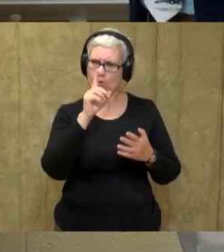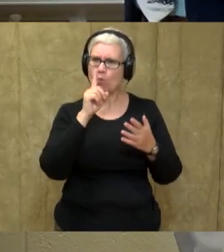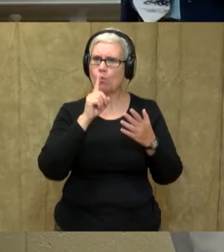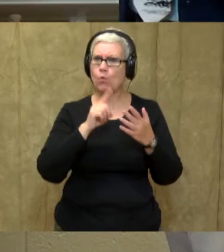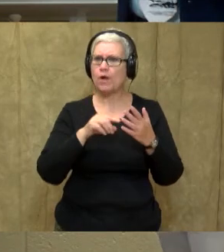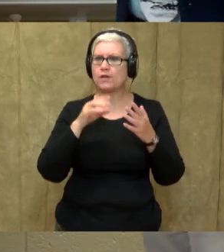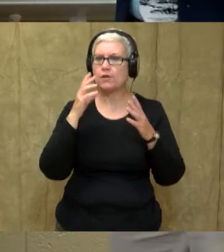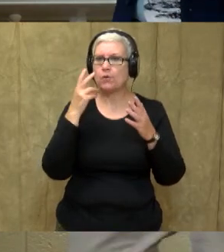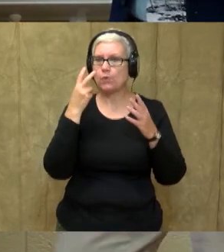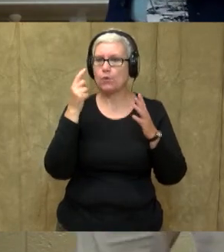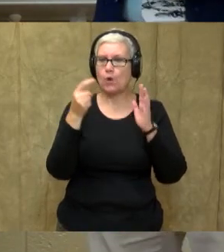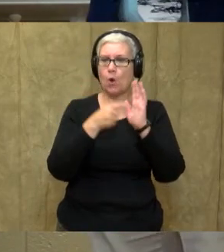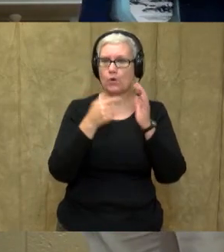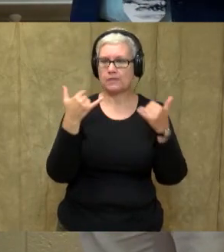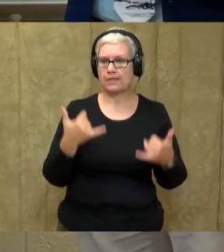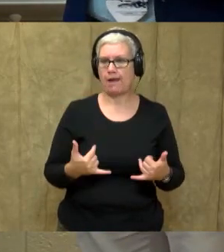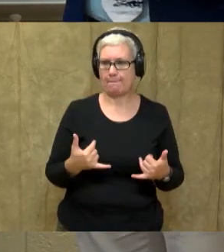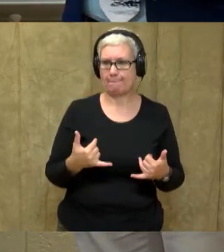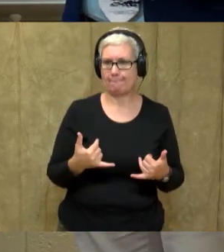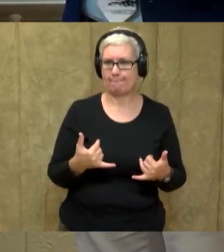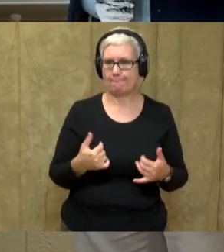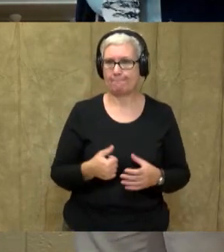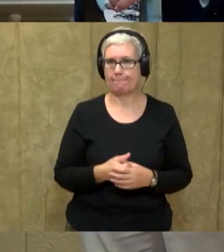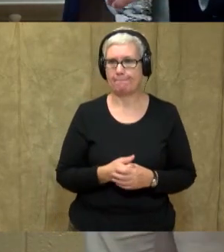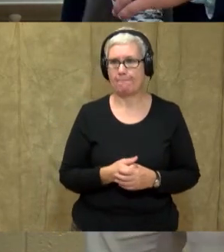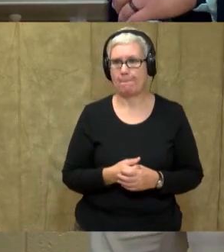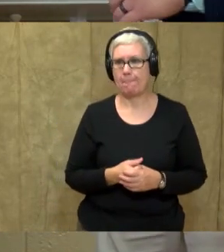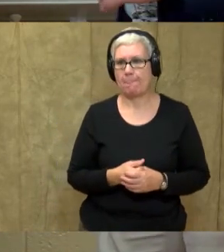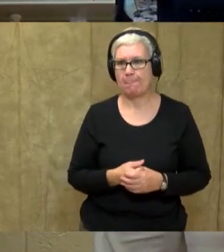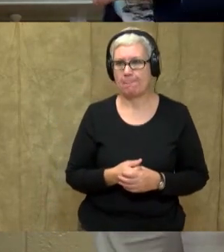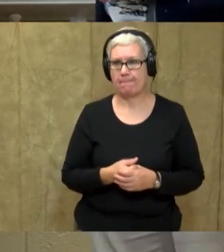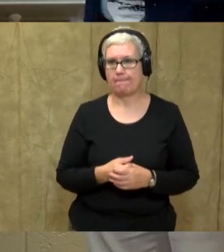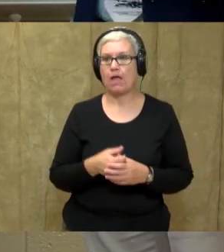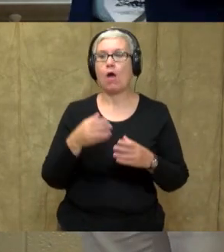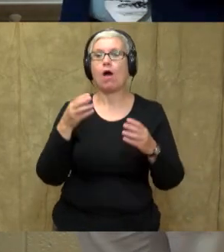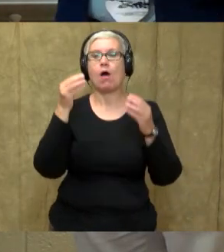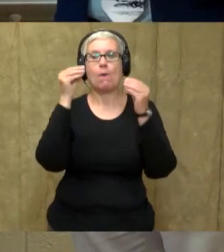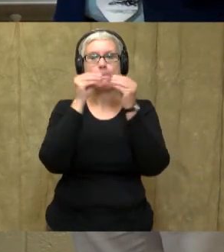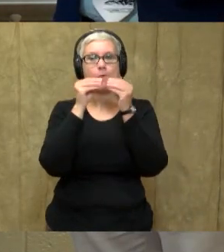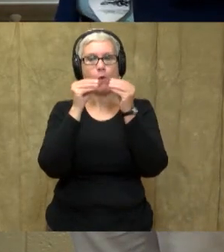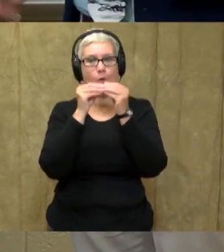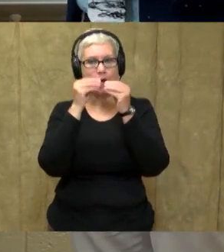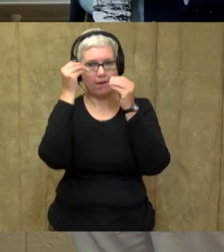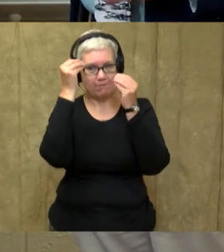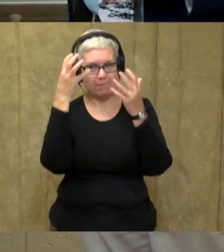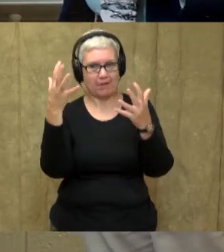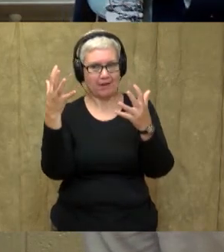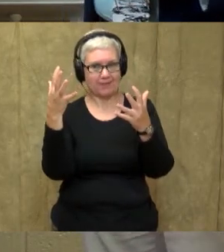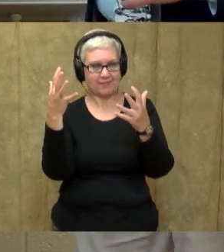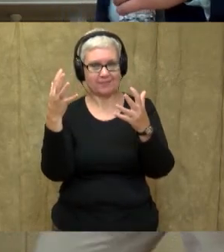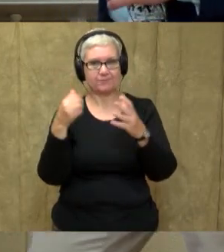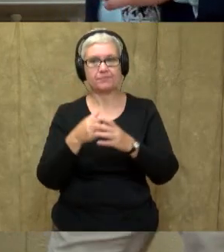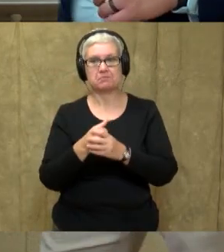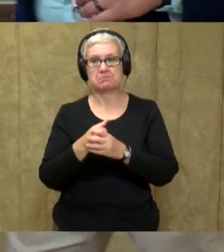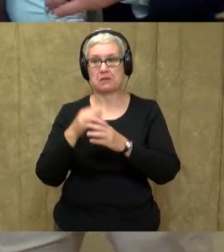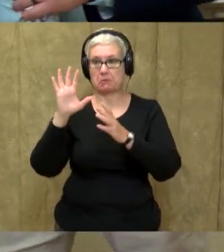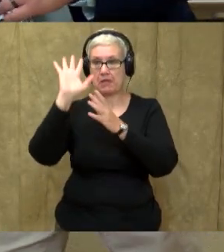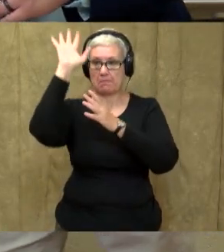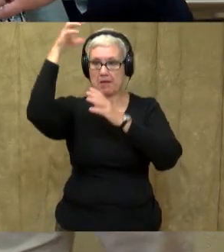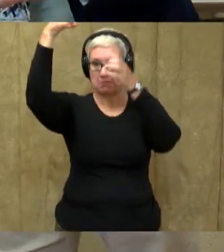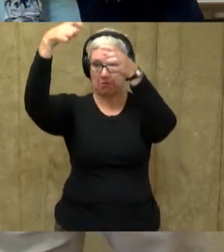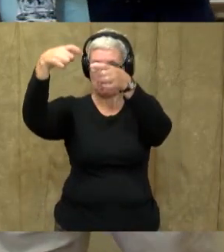notice about it now? So here I'm giving you just a little bit more context. We've got this basketball hoop. We got this